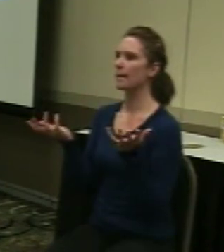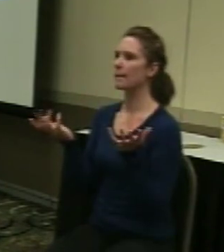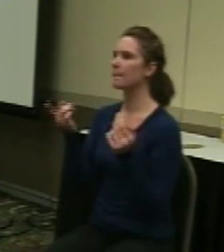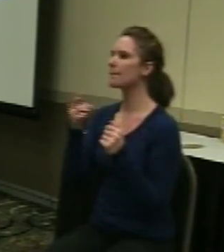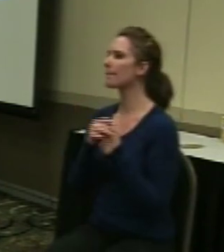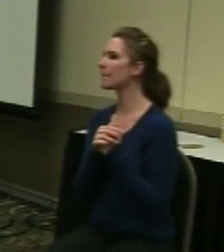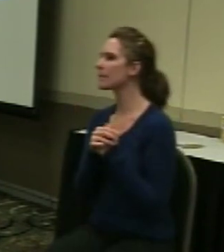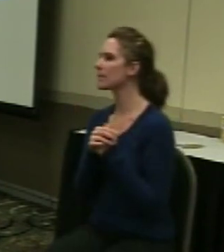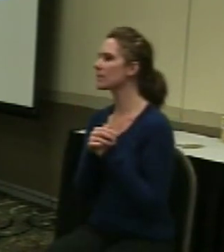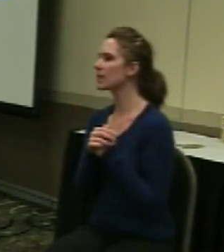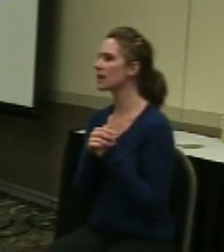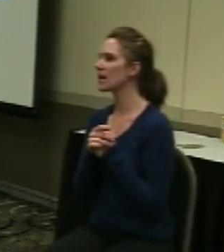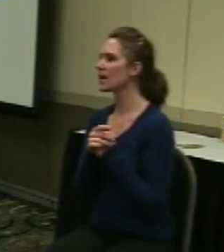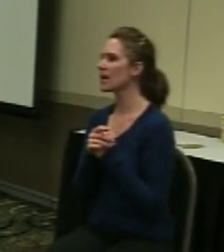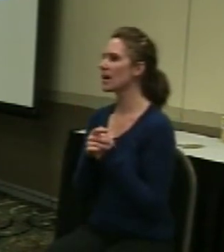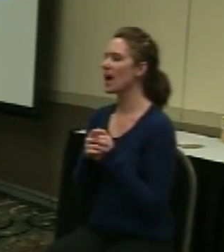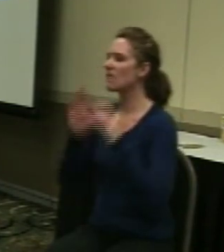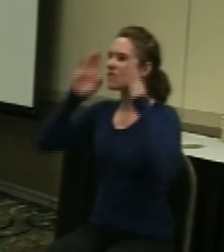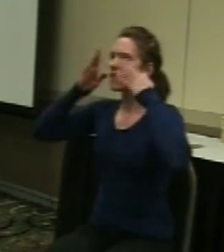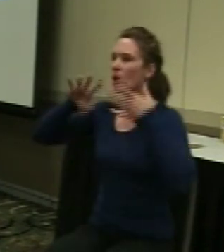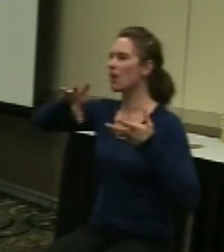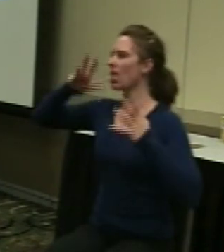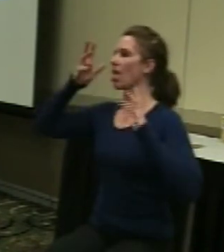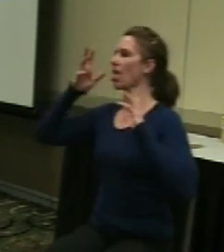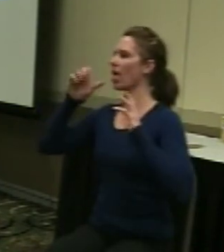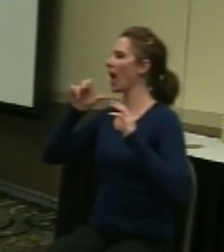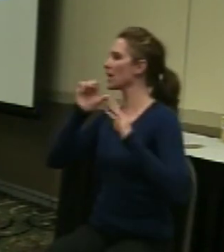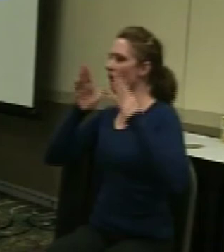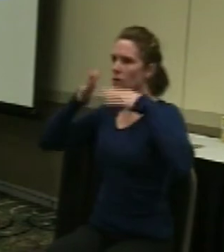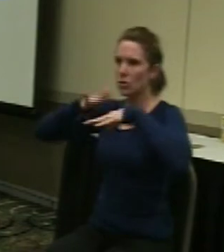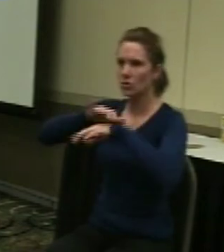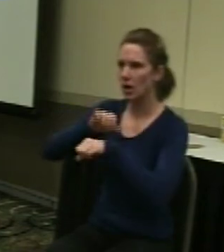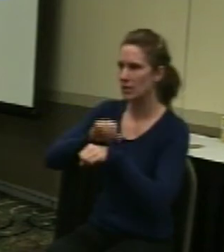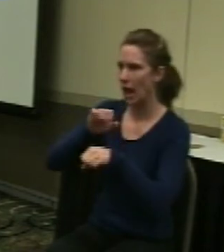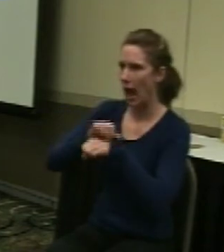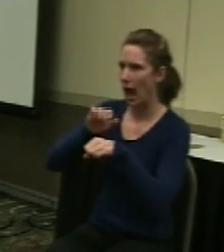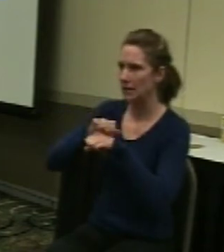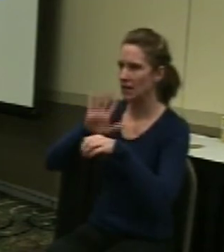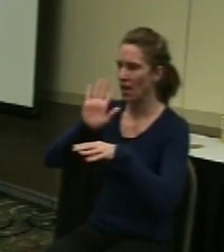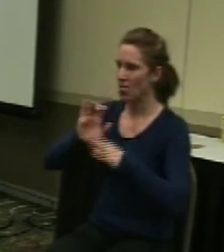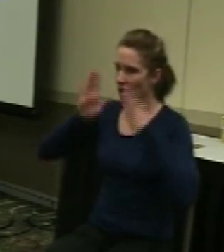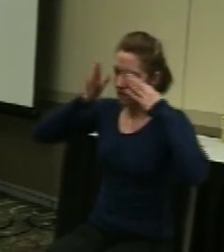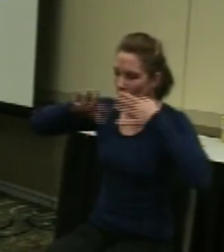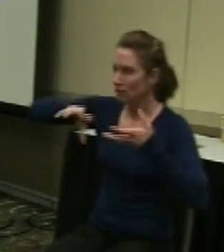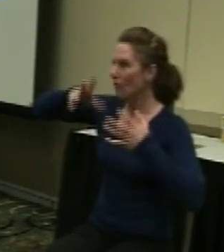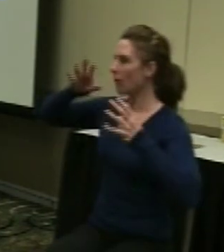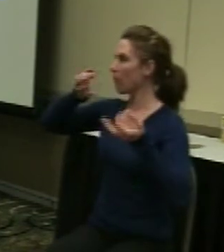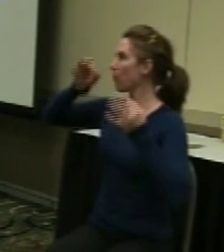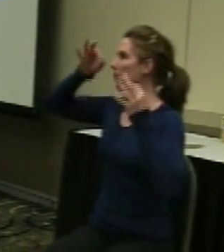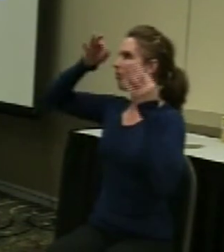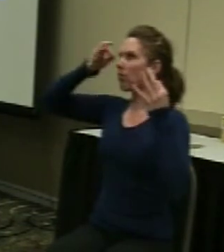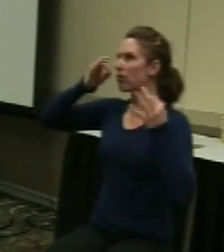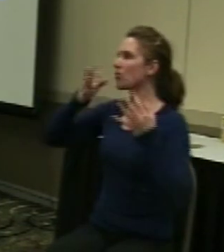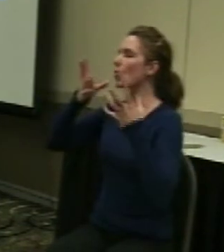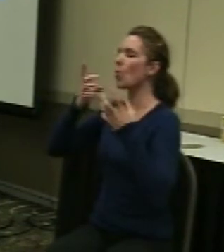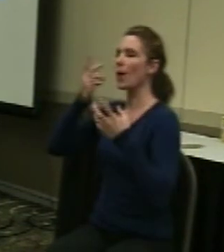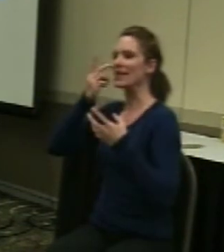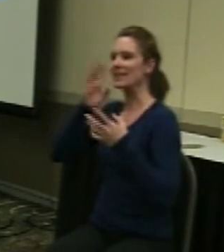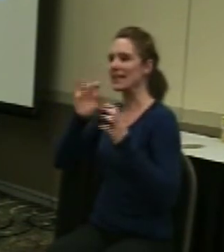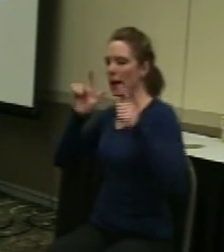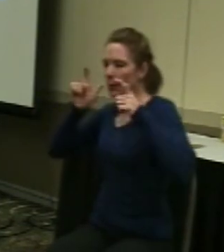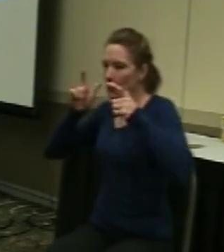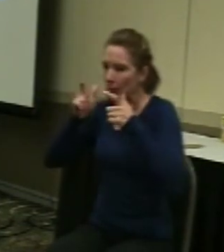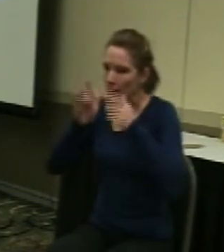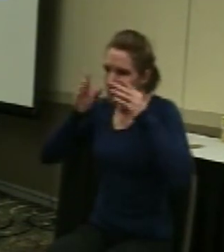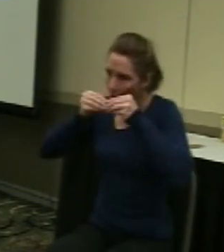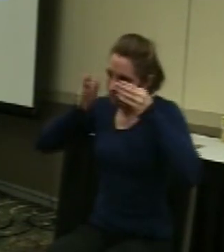Yeah. Off-task behavior. You want to see that lessening as well. And you divide out the little 50-minute period into